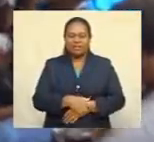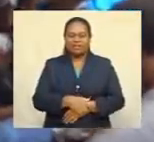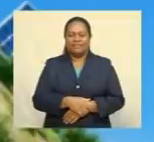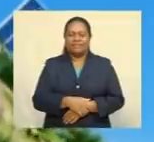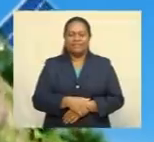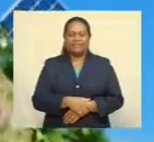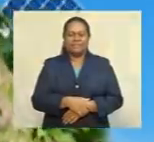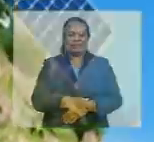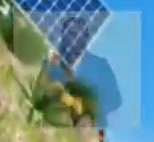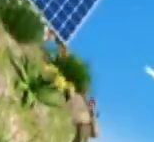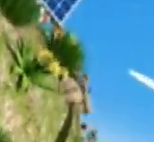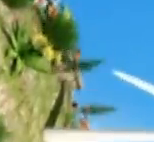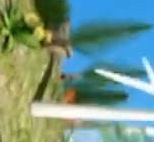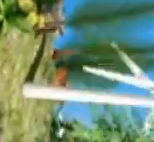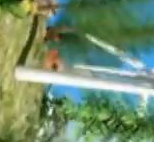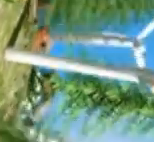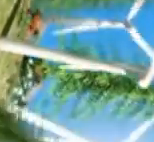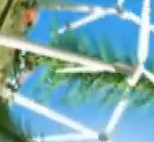News.